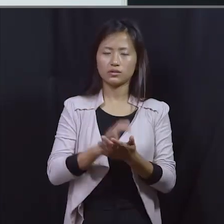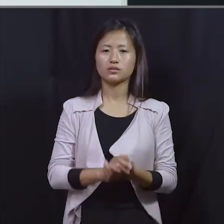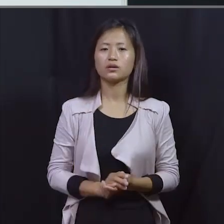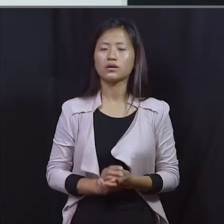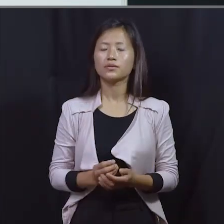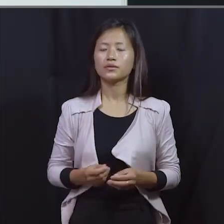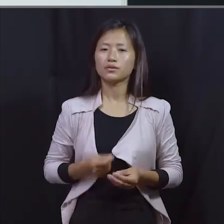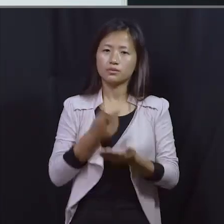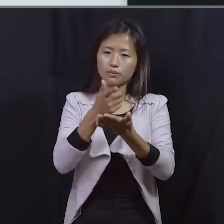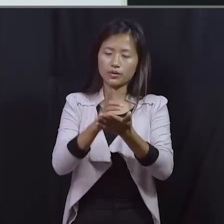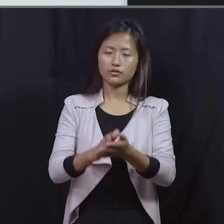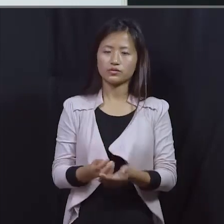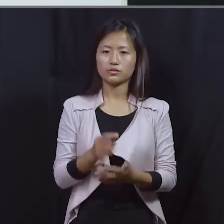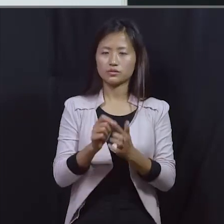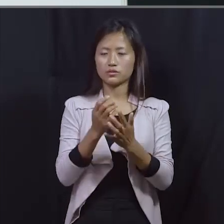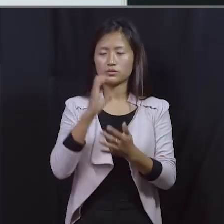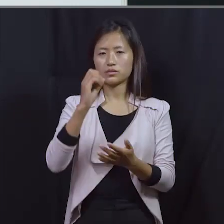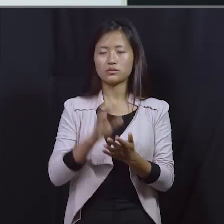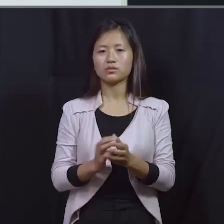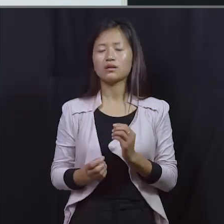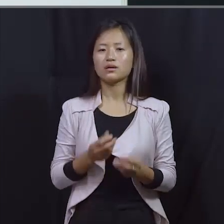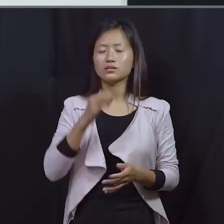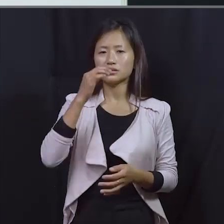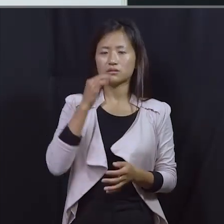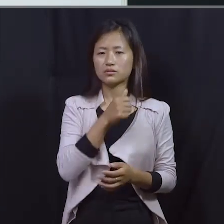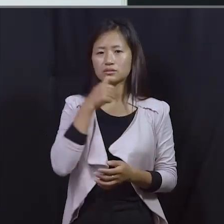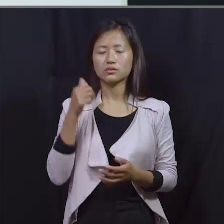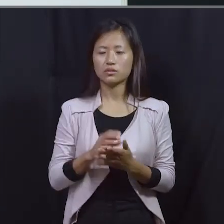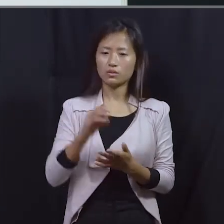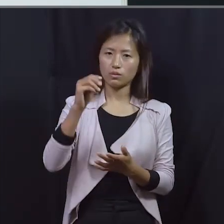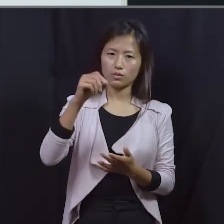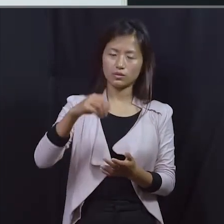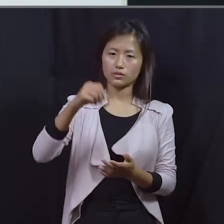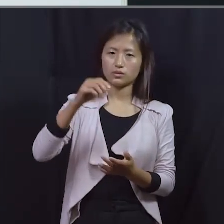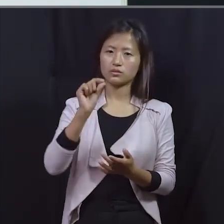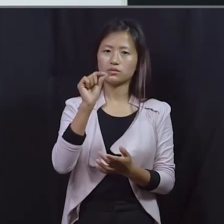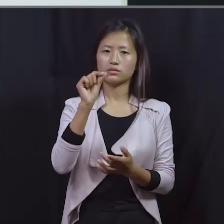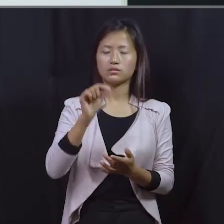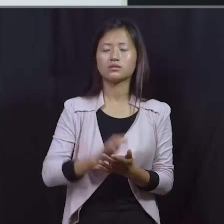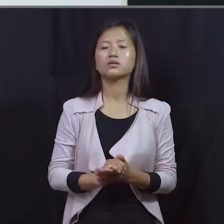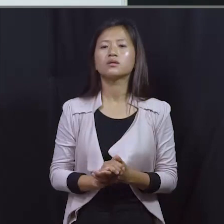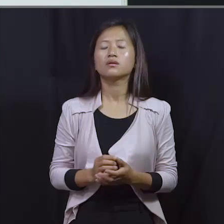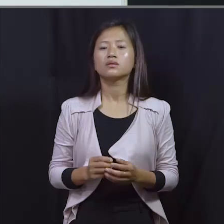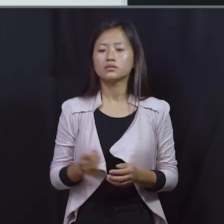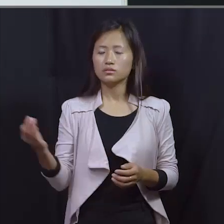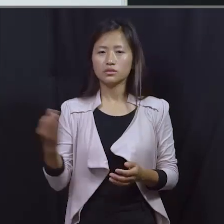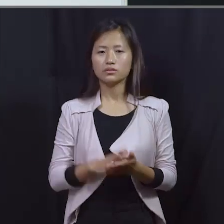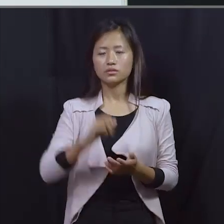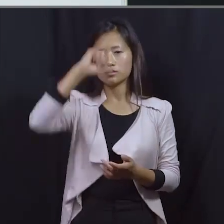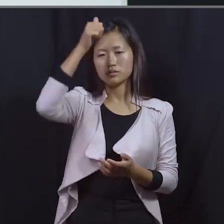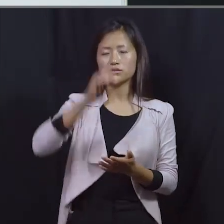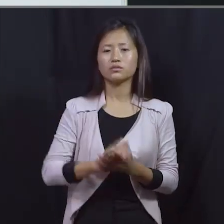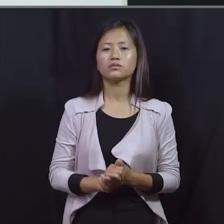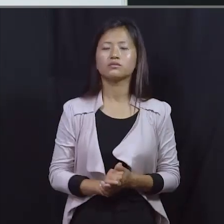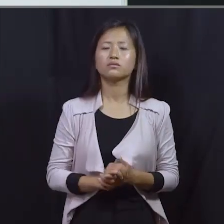paying taxes on essential commodities like salt, sugar, oil, etc. So all these things are very new to the Indians,